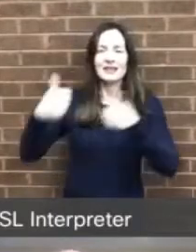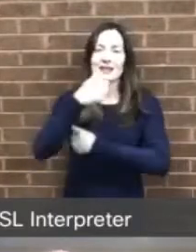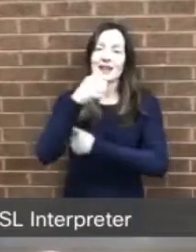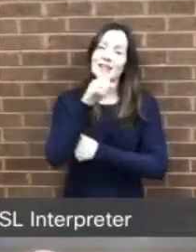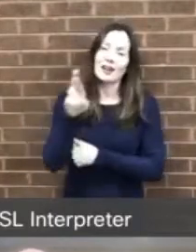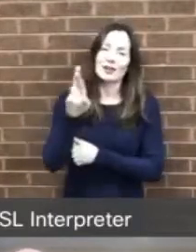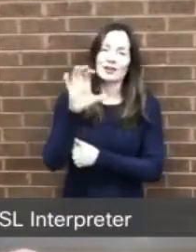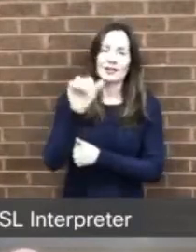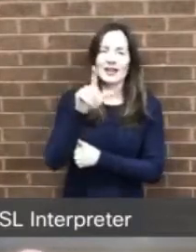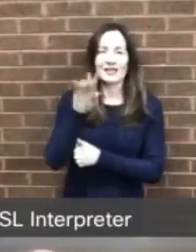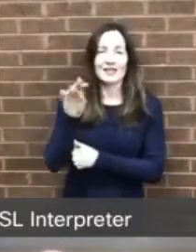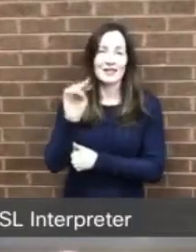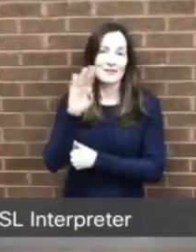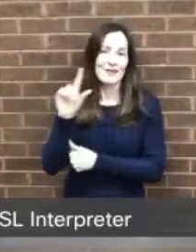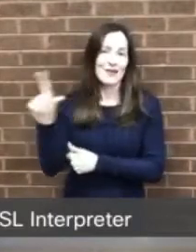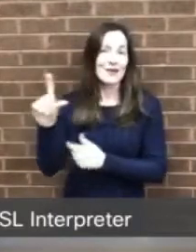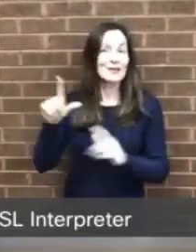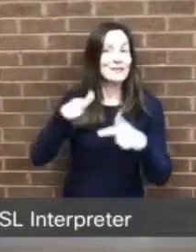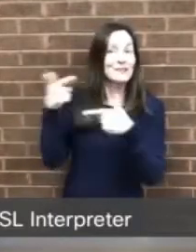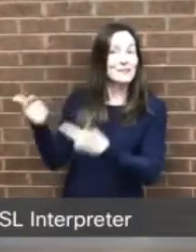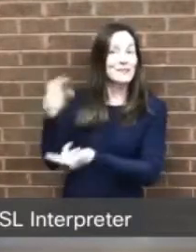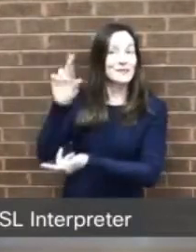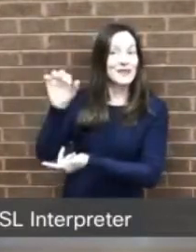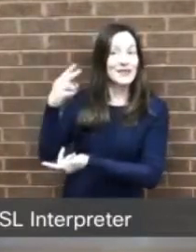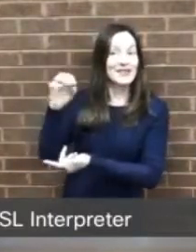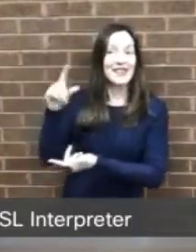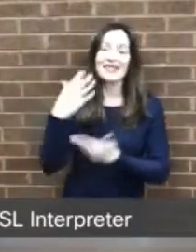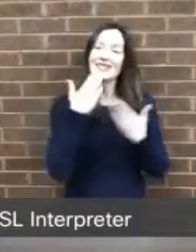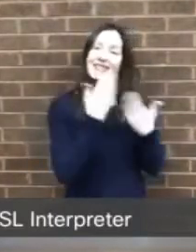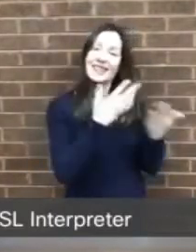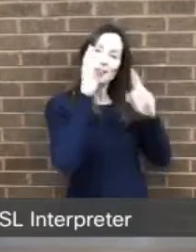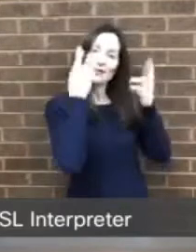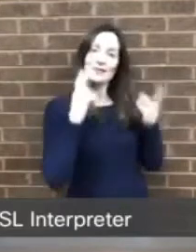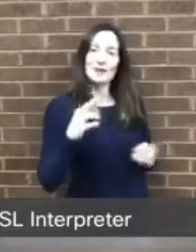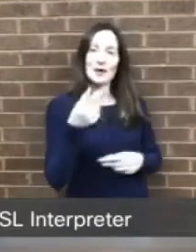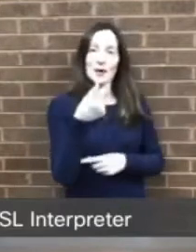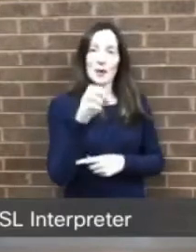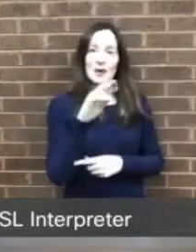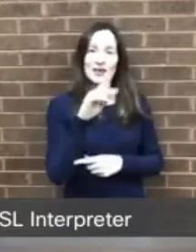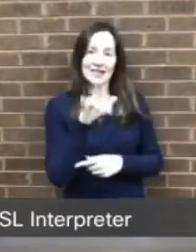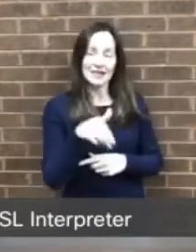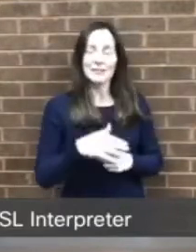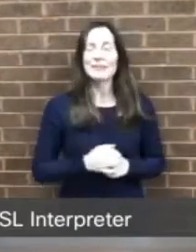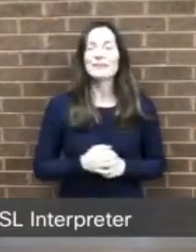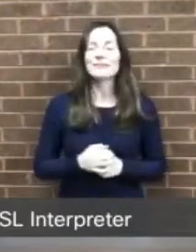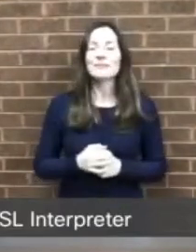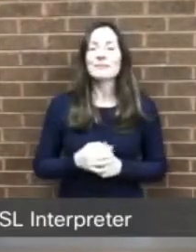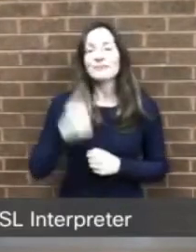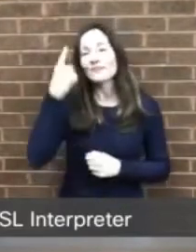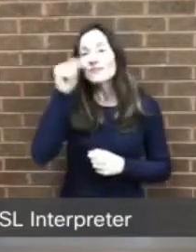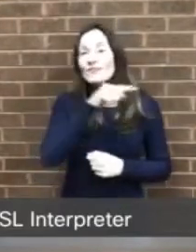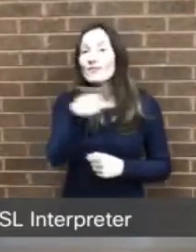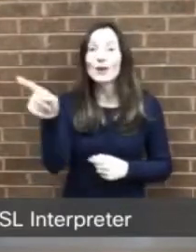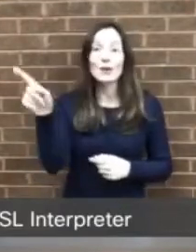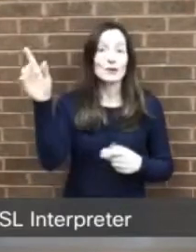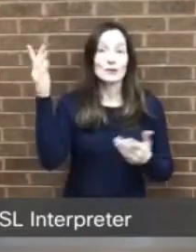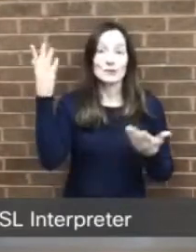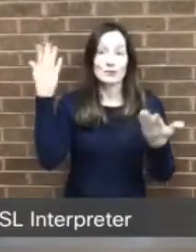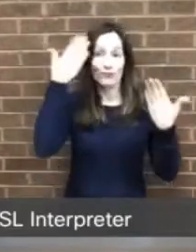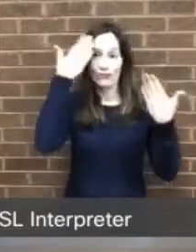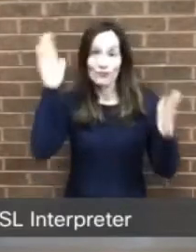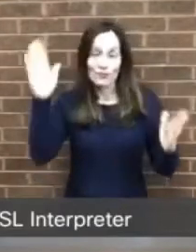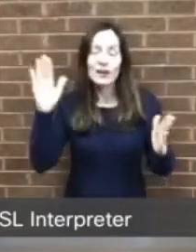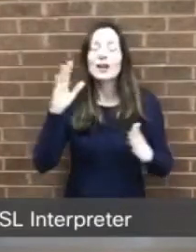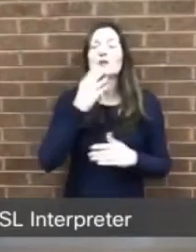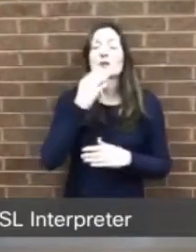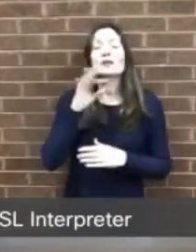it's all yours. Thank you, Rabbi Gordy. For those of you who don't know, the Jewish Federation is a major